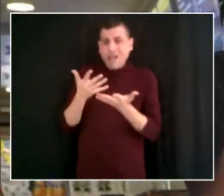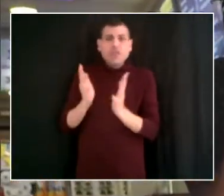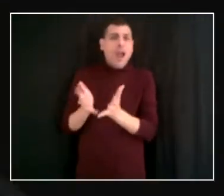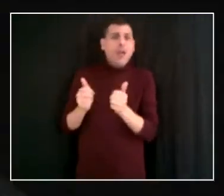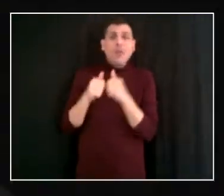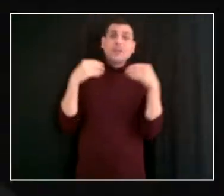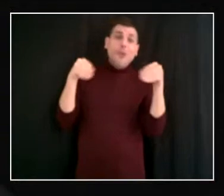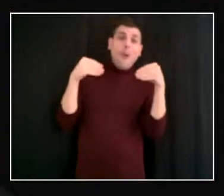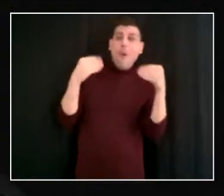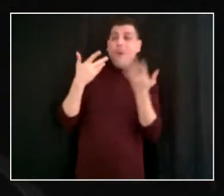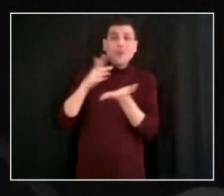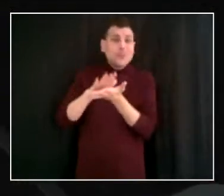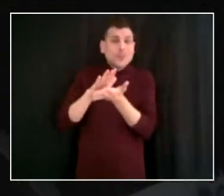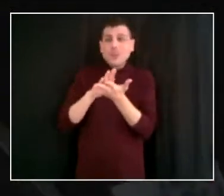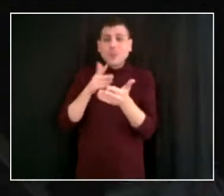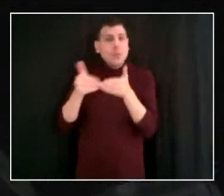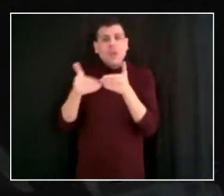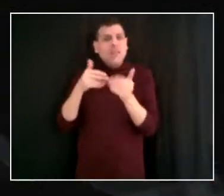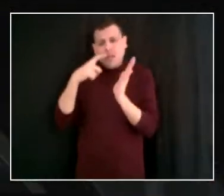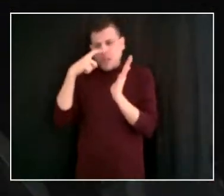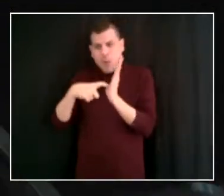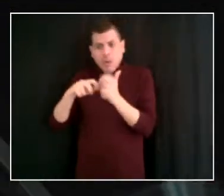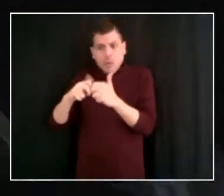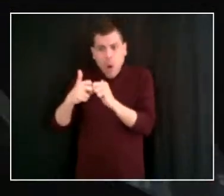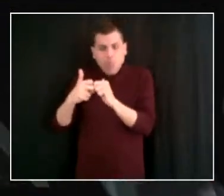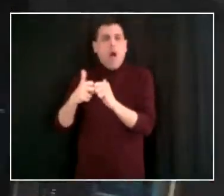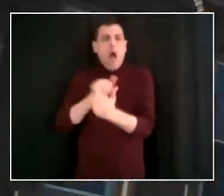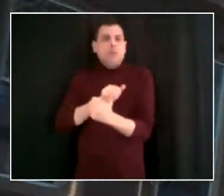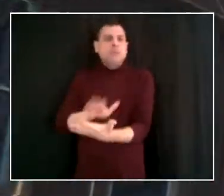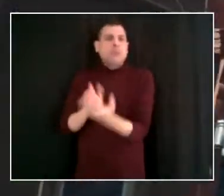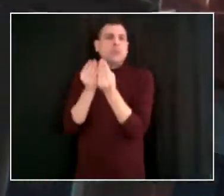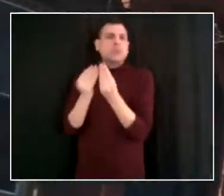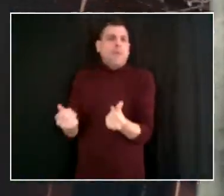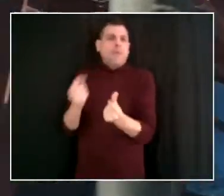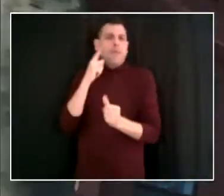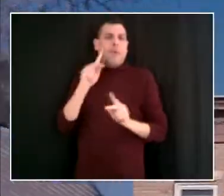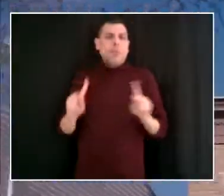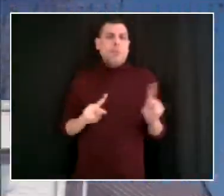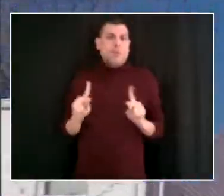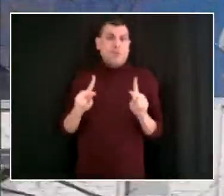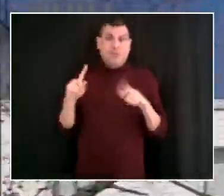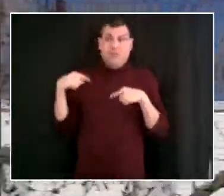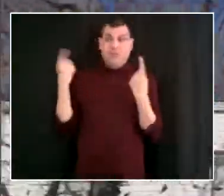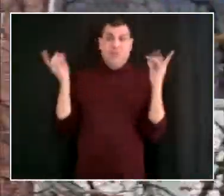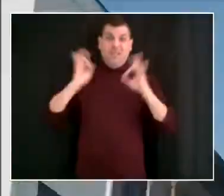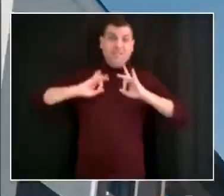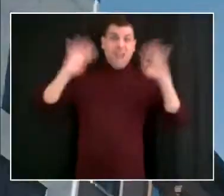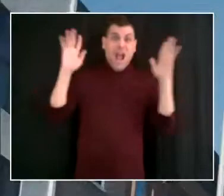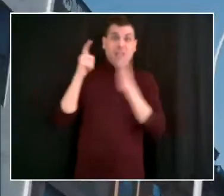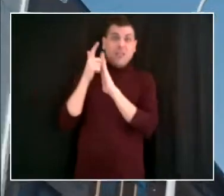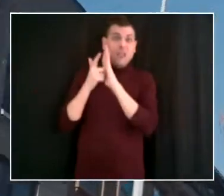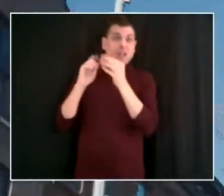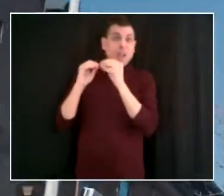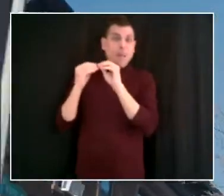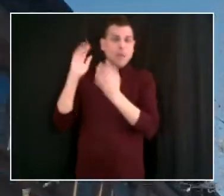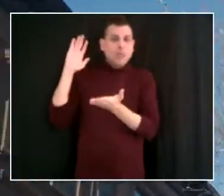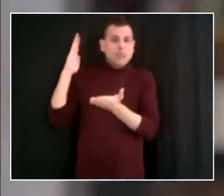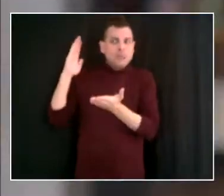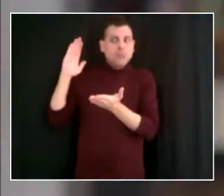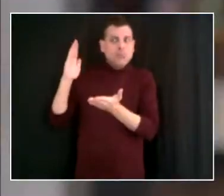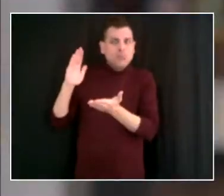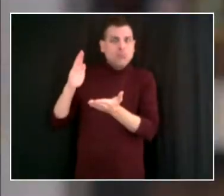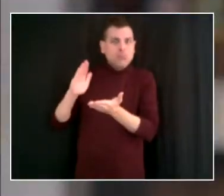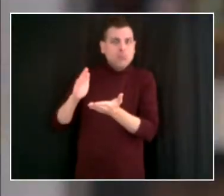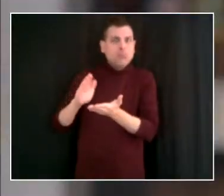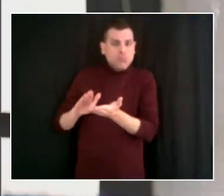identifying problems and figuring out solutions for those individuals. Violent crimes has been down tremendously this year, and for the past 2 years, crime has